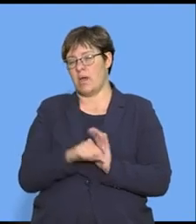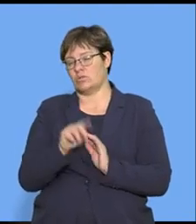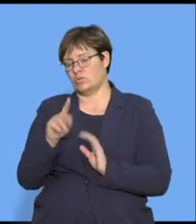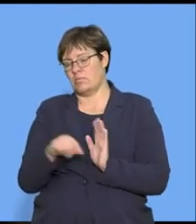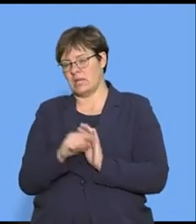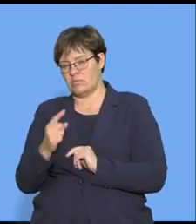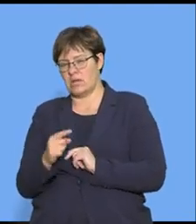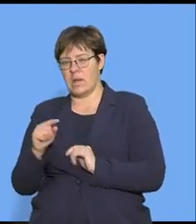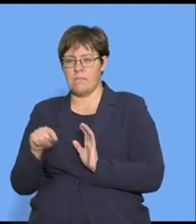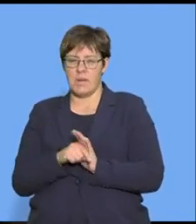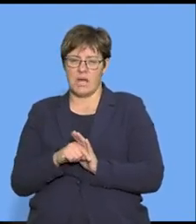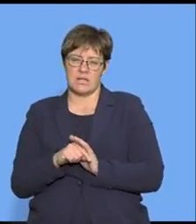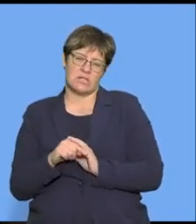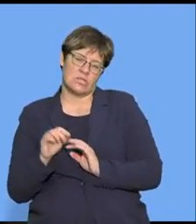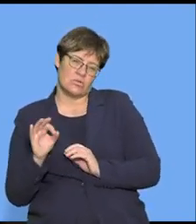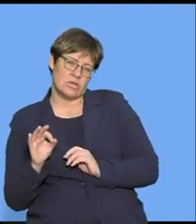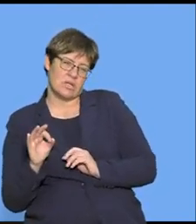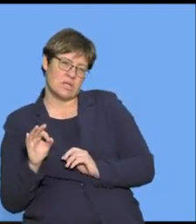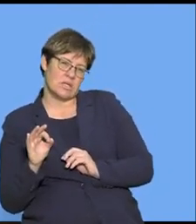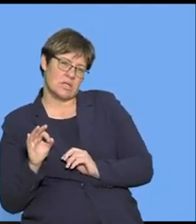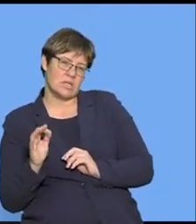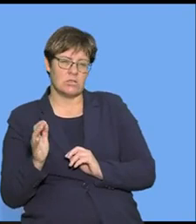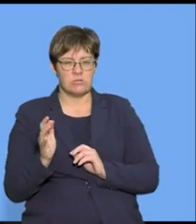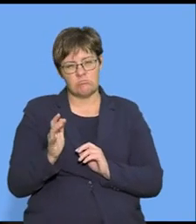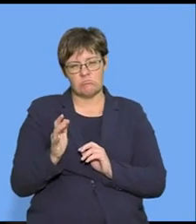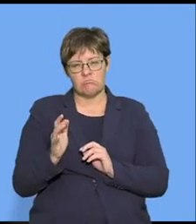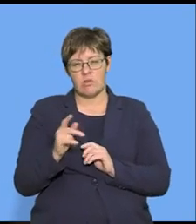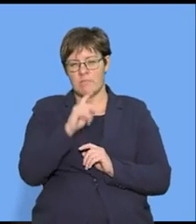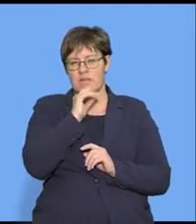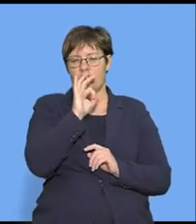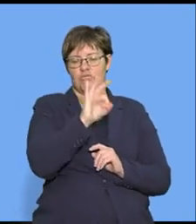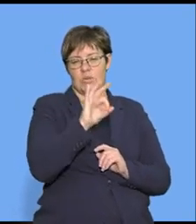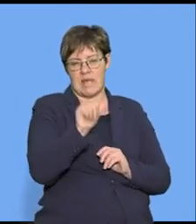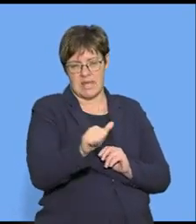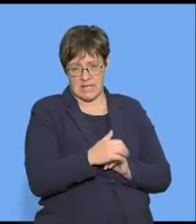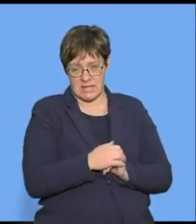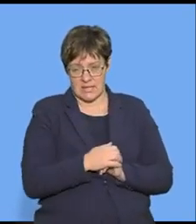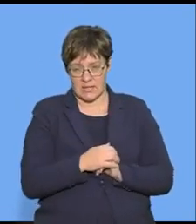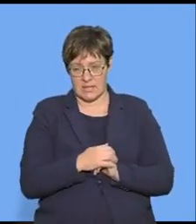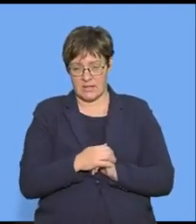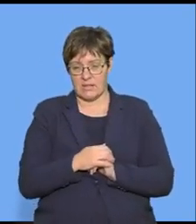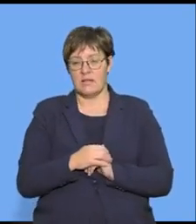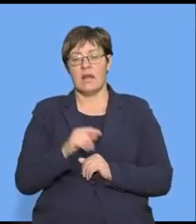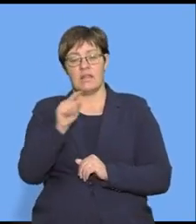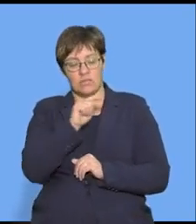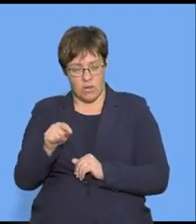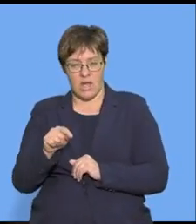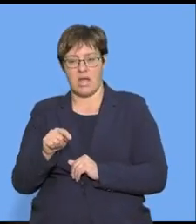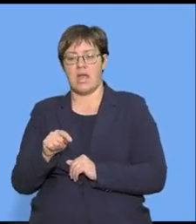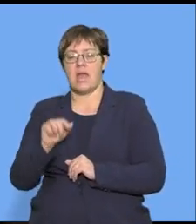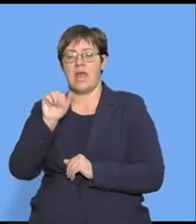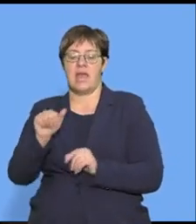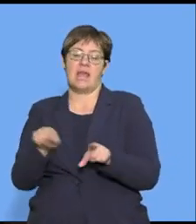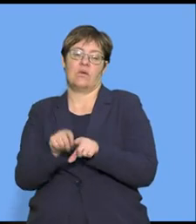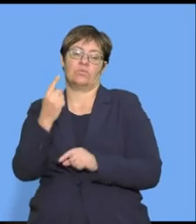is a positive 3. So this will be 3a, and therefore a is equals to 1. So already I